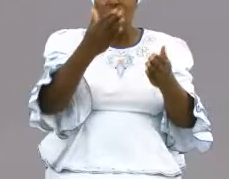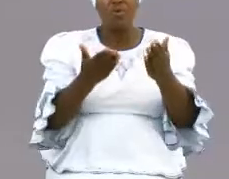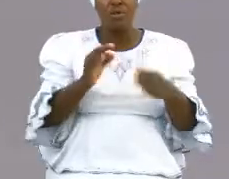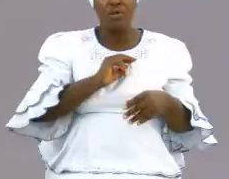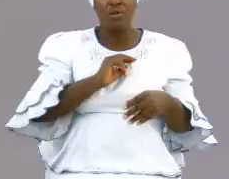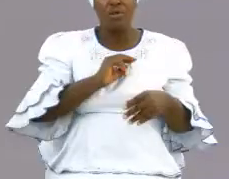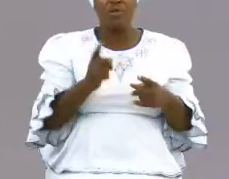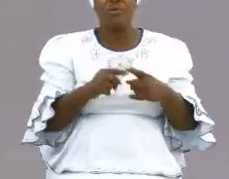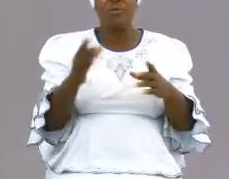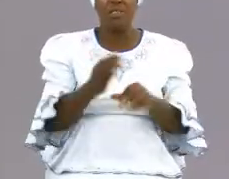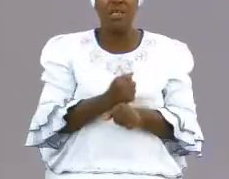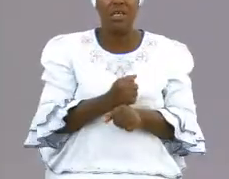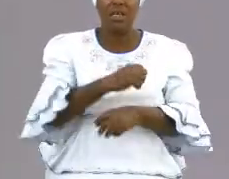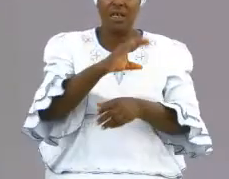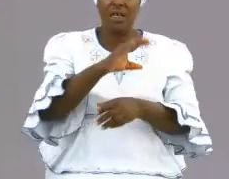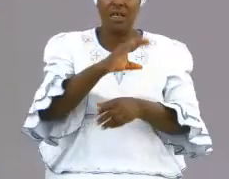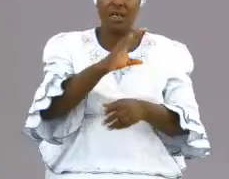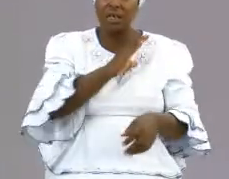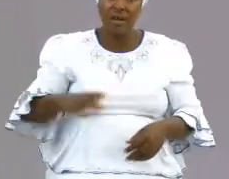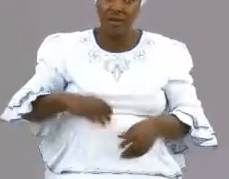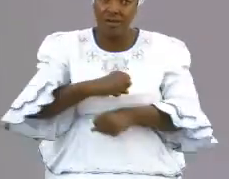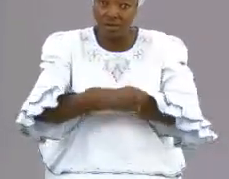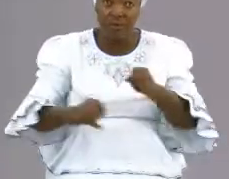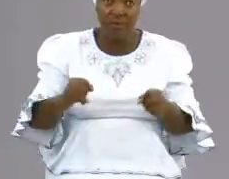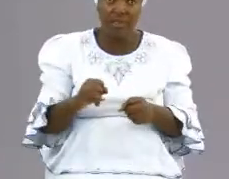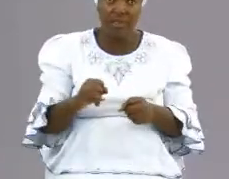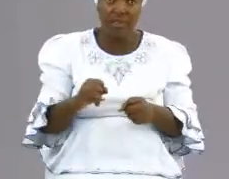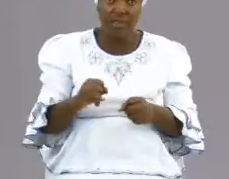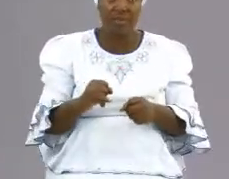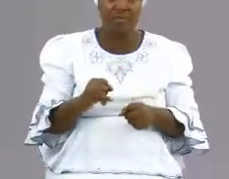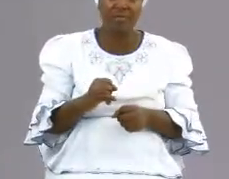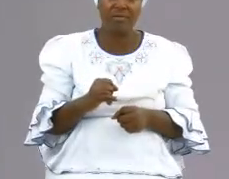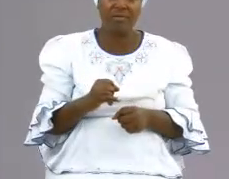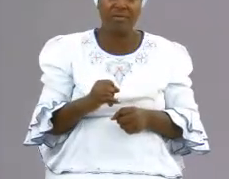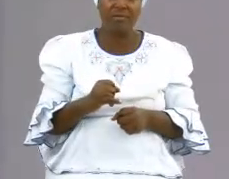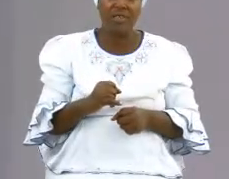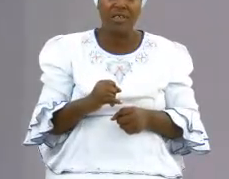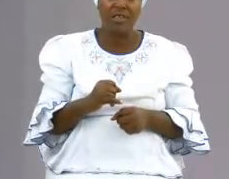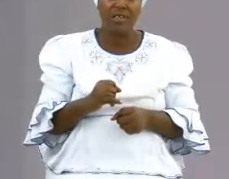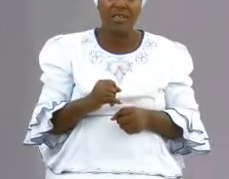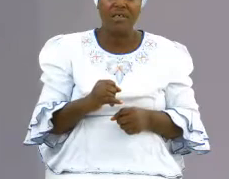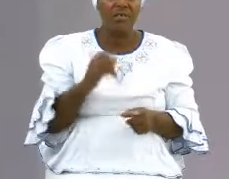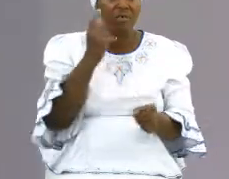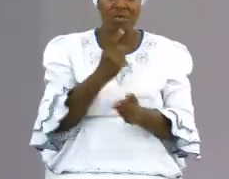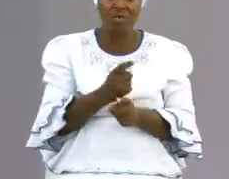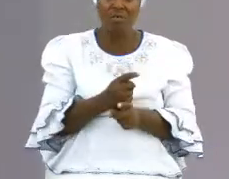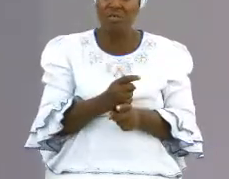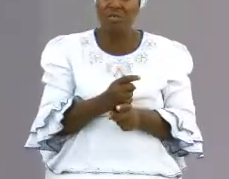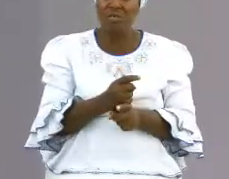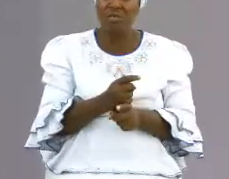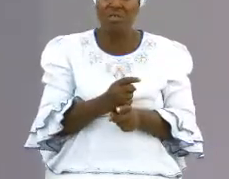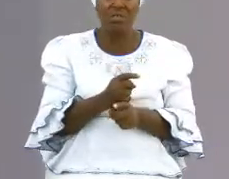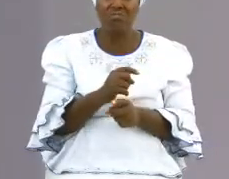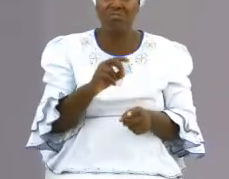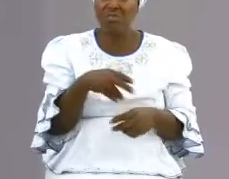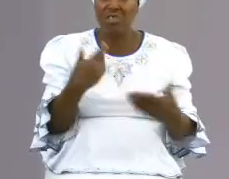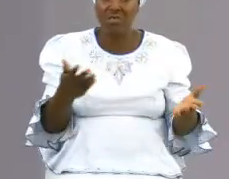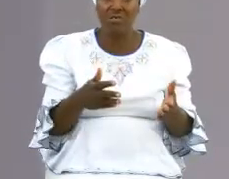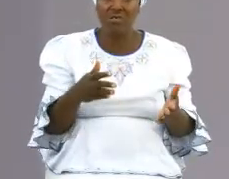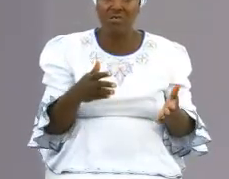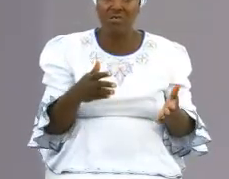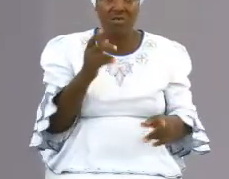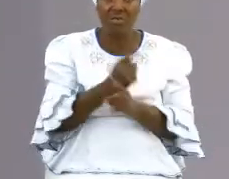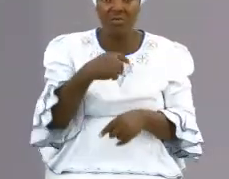Christ's suffering for our sins at Calvary. Doesn't want us to take that for a